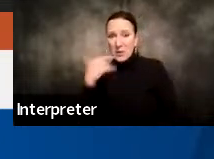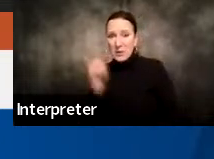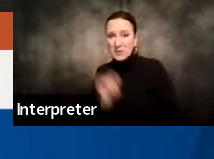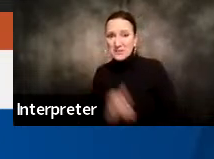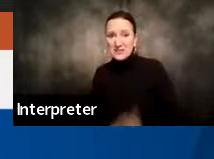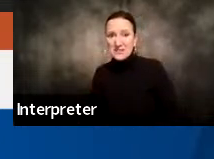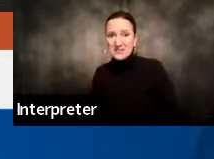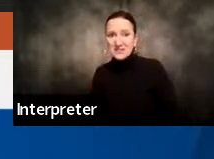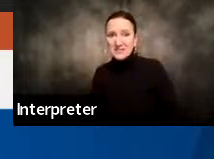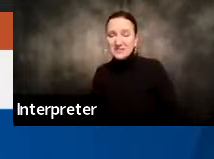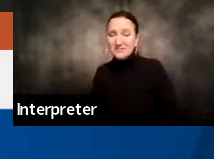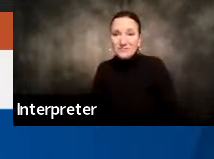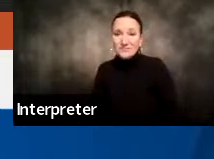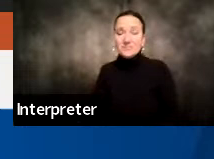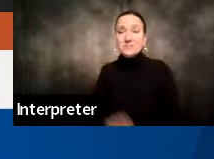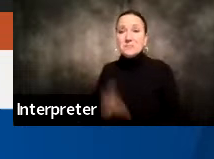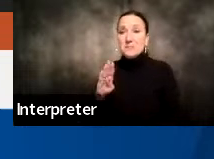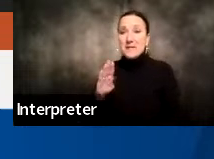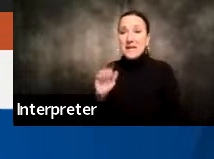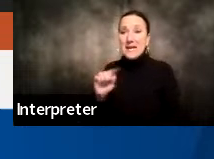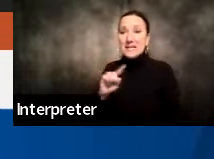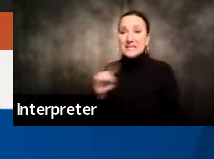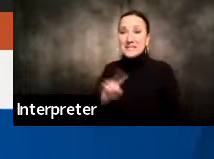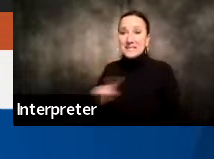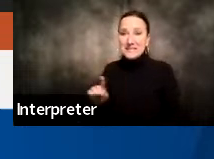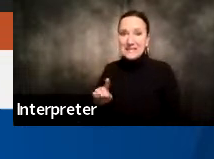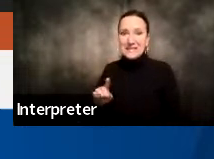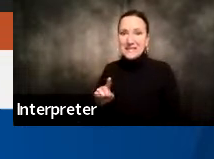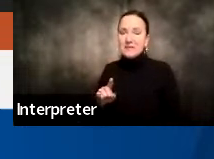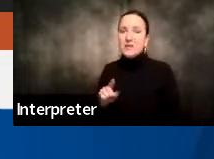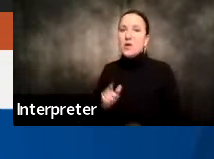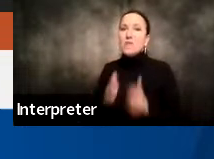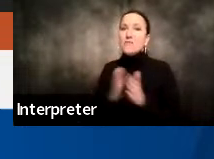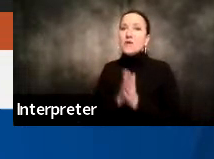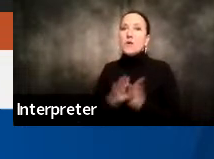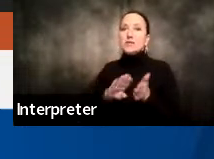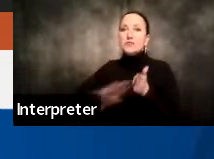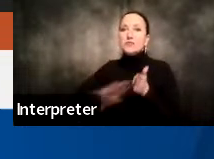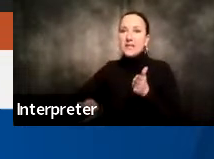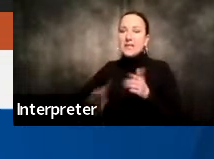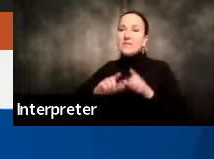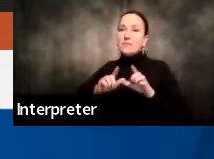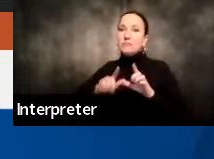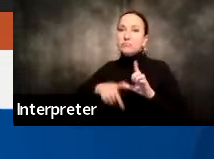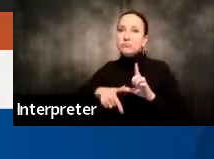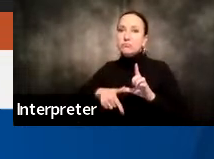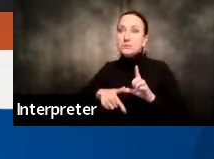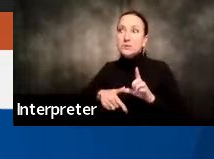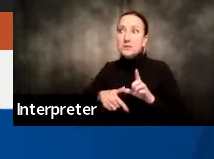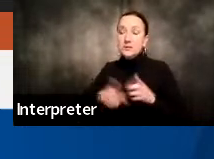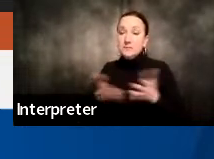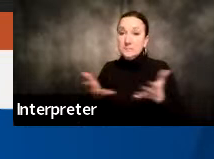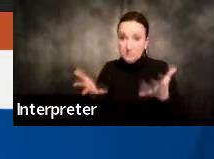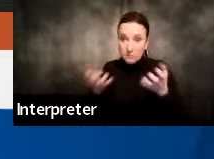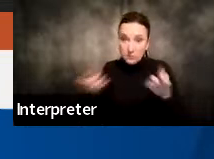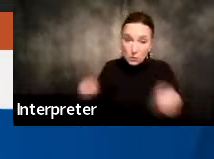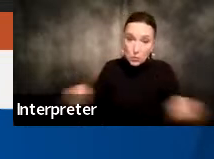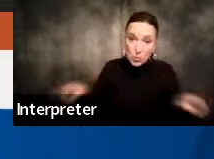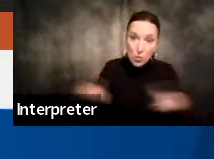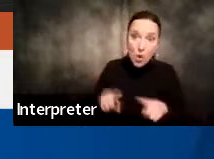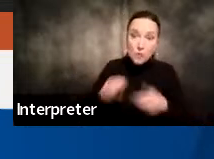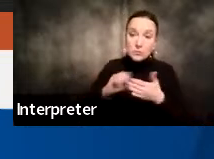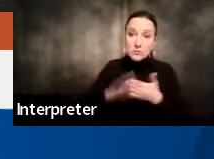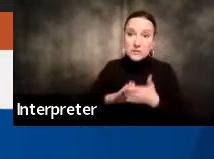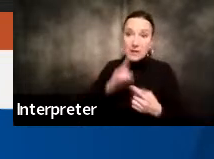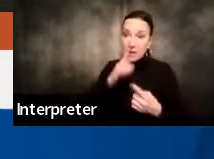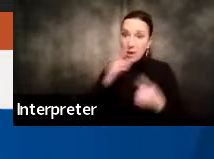the BZA not to give you any requested relief. And I want to go on the record, and I urge the commission to go on record